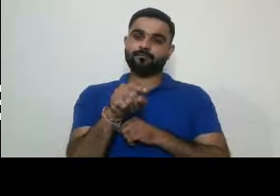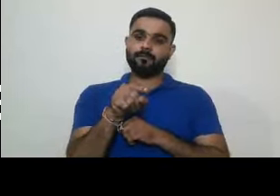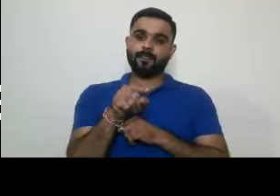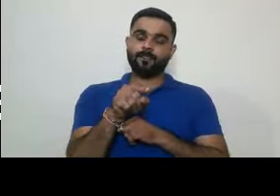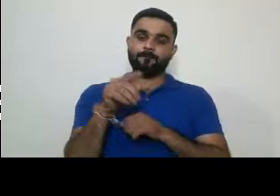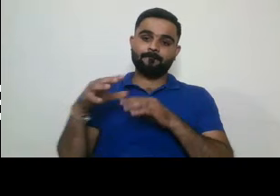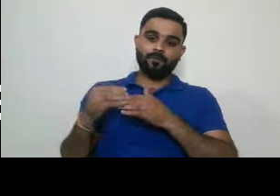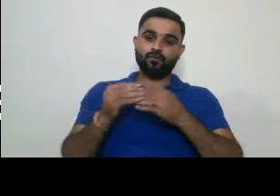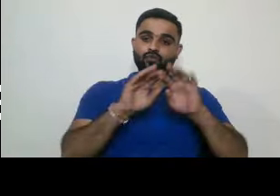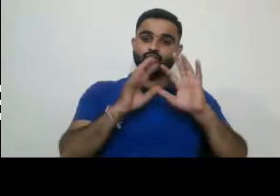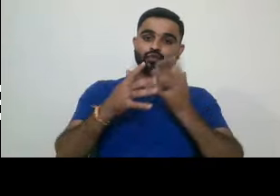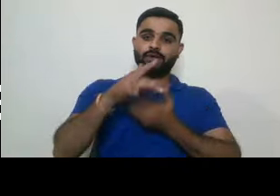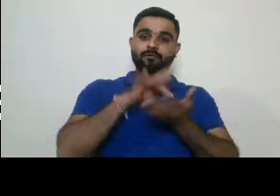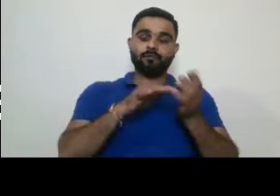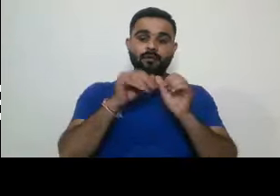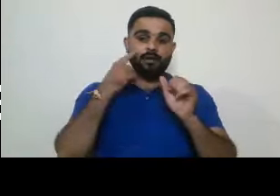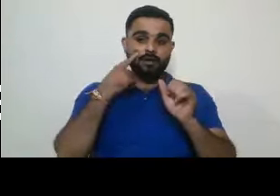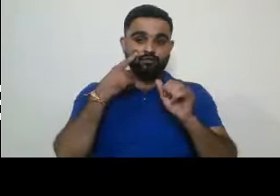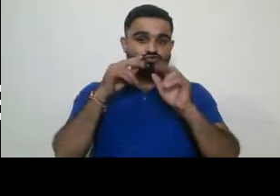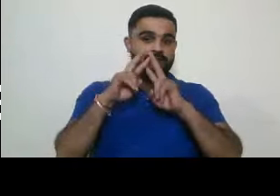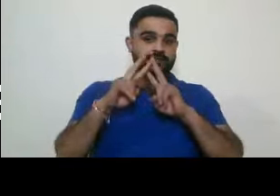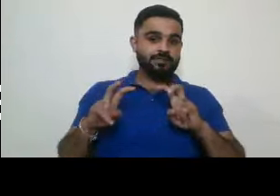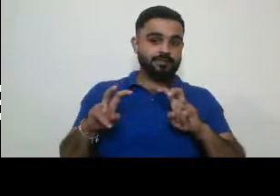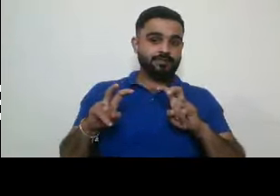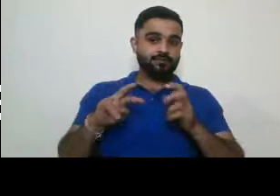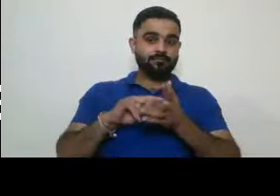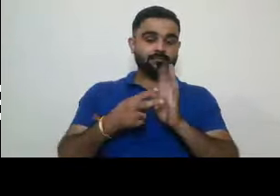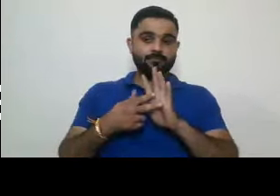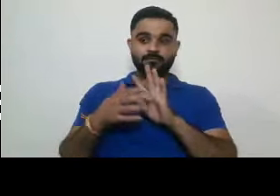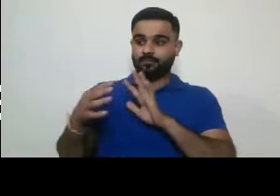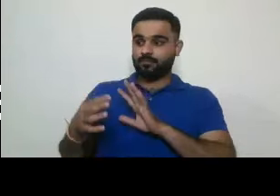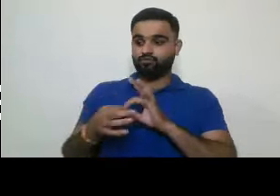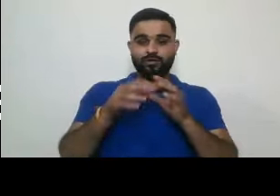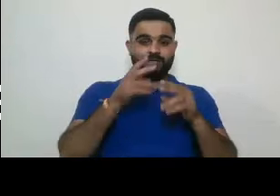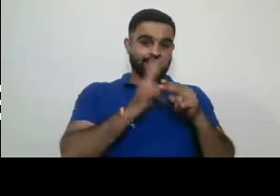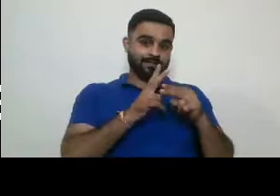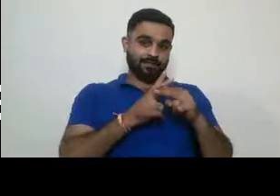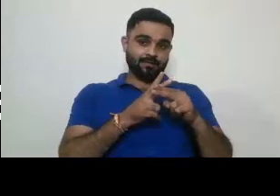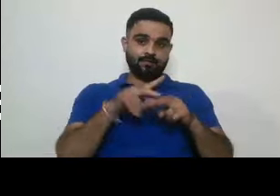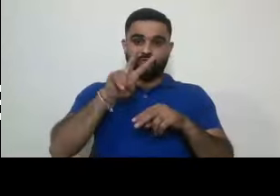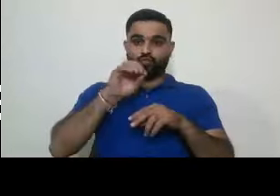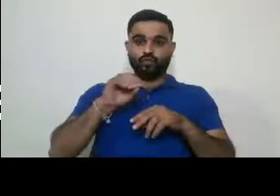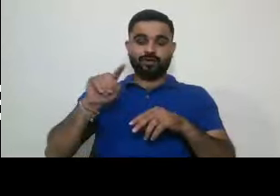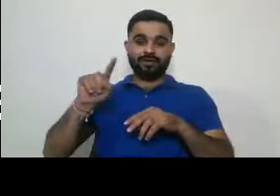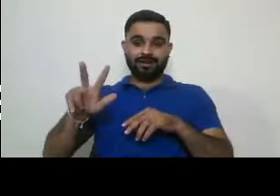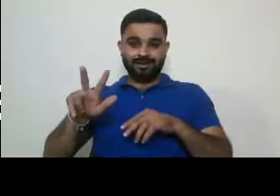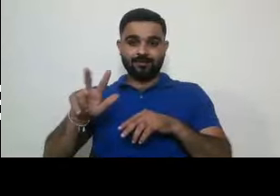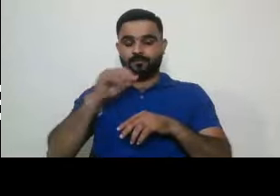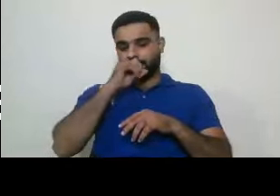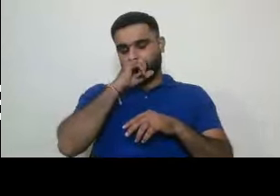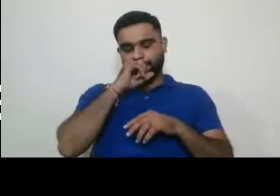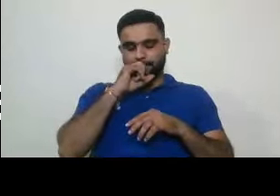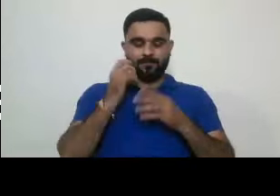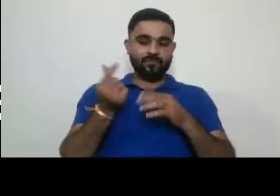leads the world in AI research, which is surprising because still 2018, it was, I